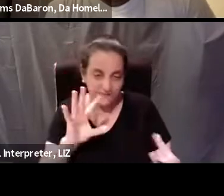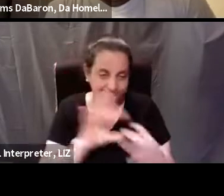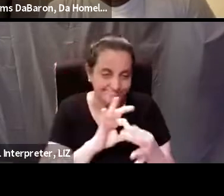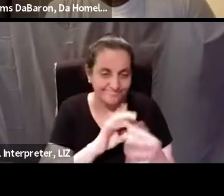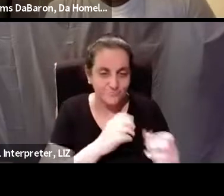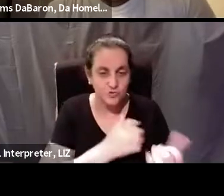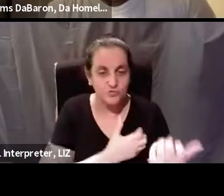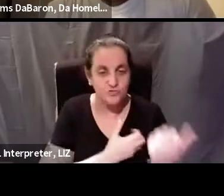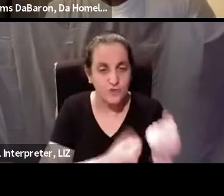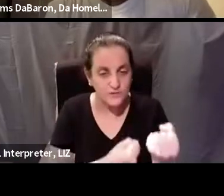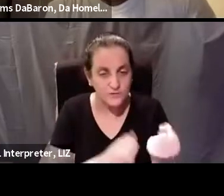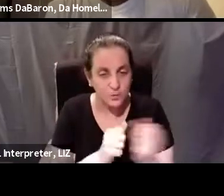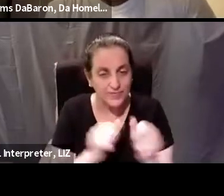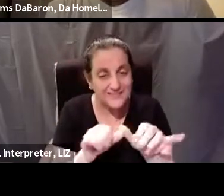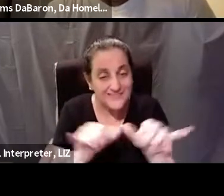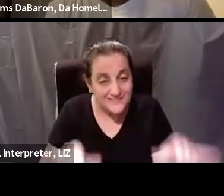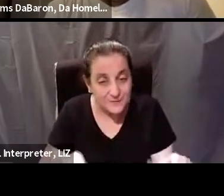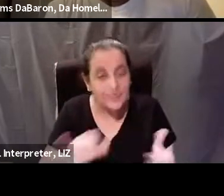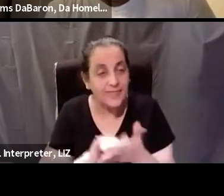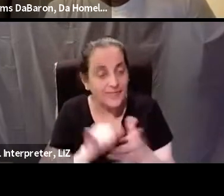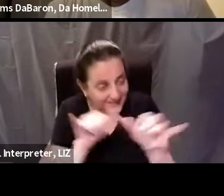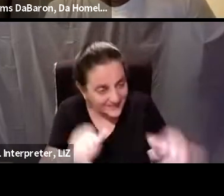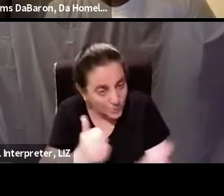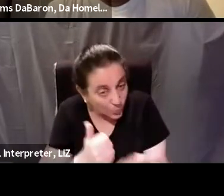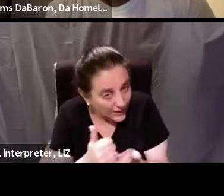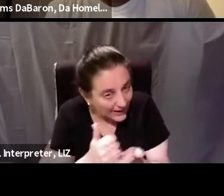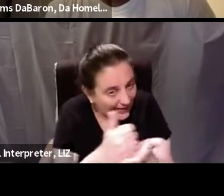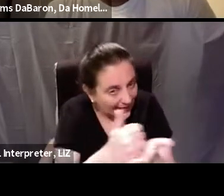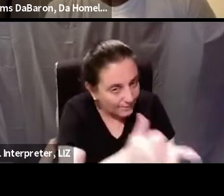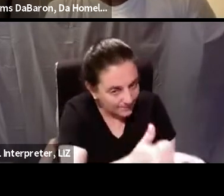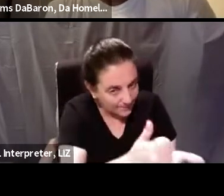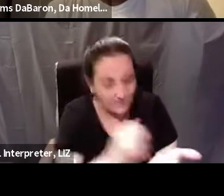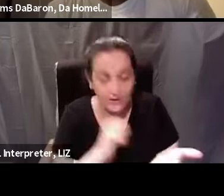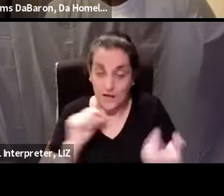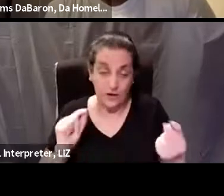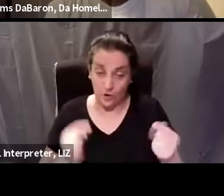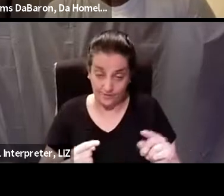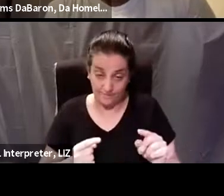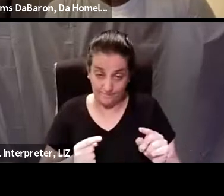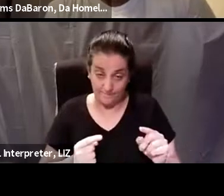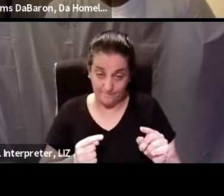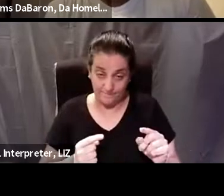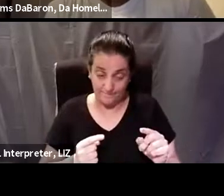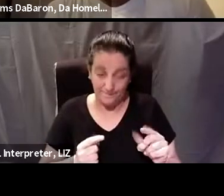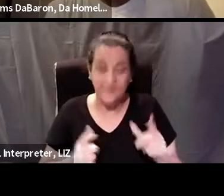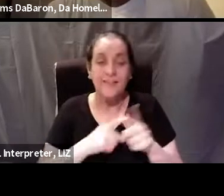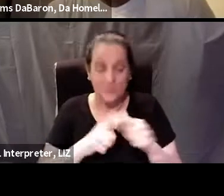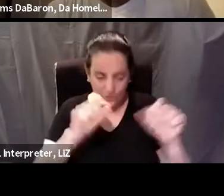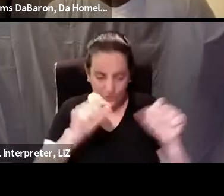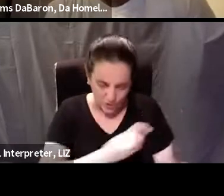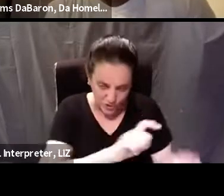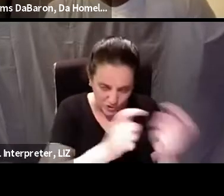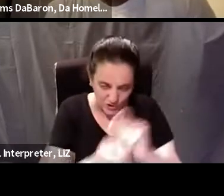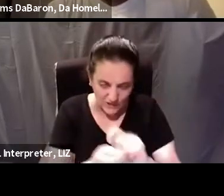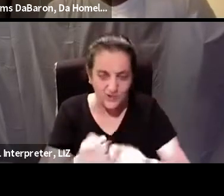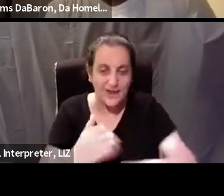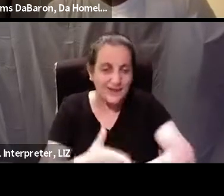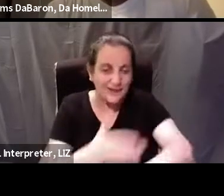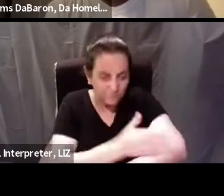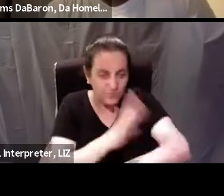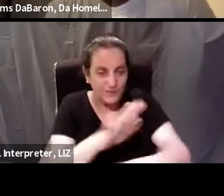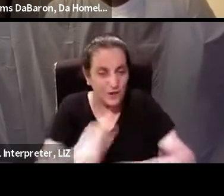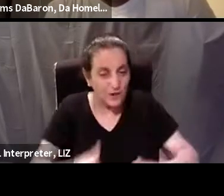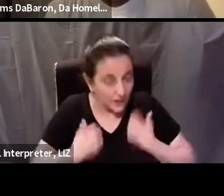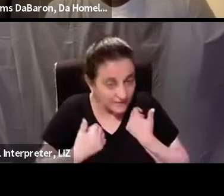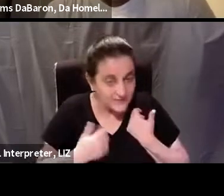system, that the system wasn't going to hurt them, that we could actually affect change in their lives, get